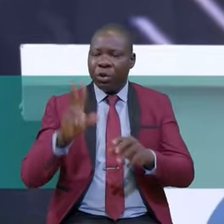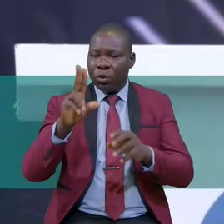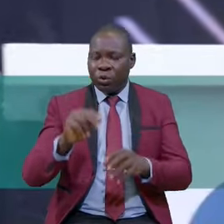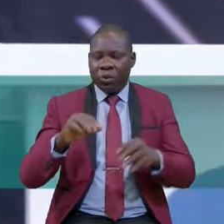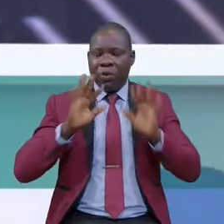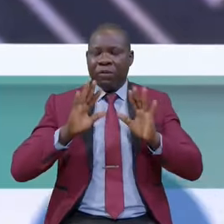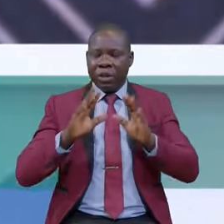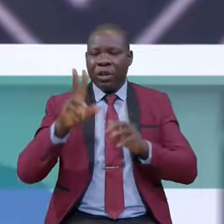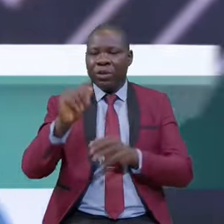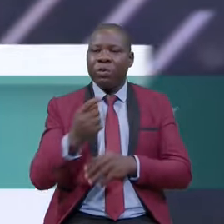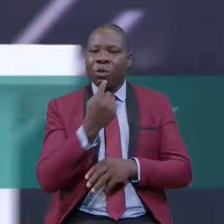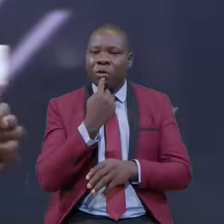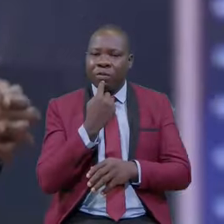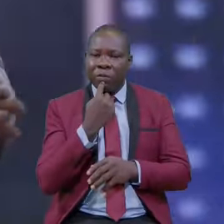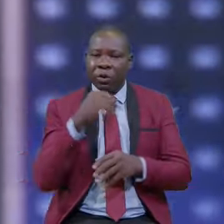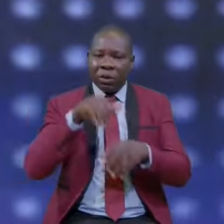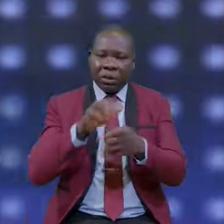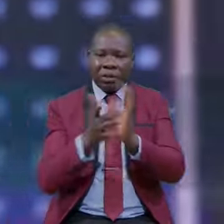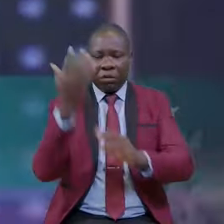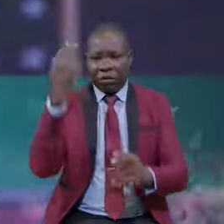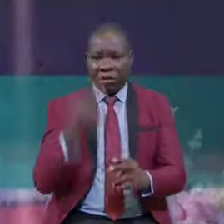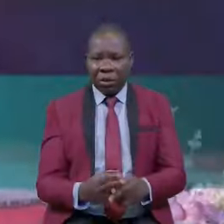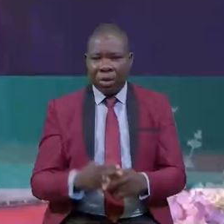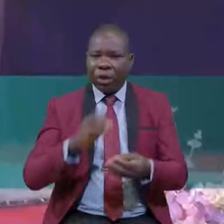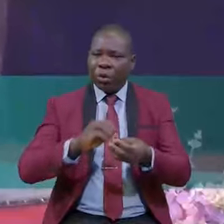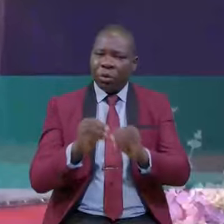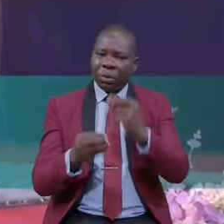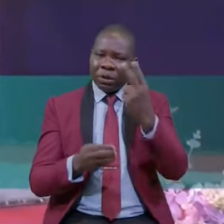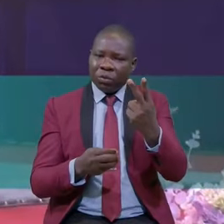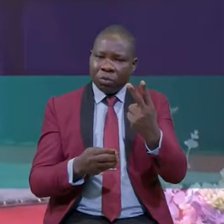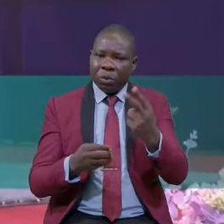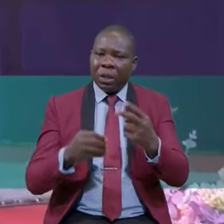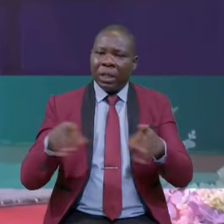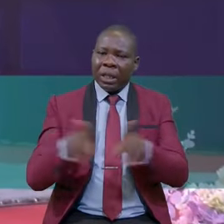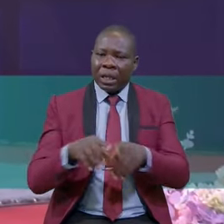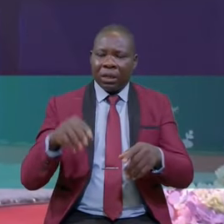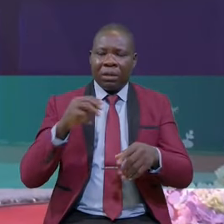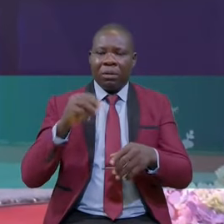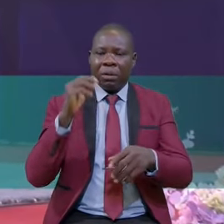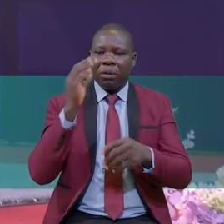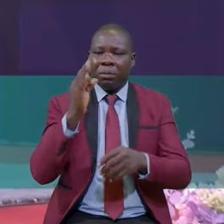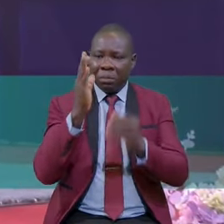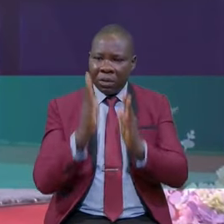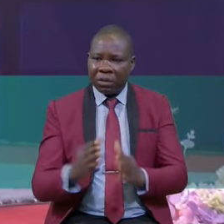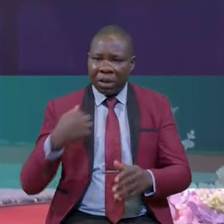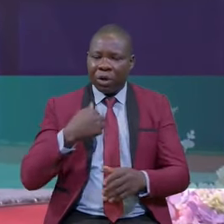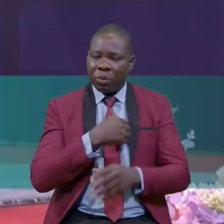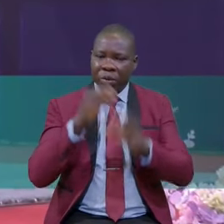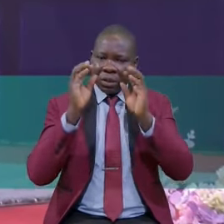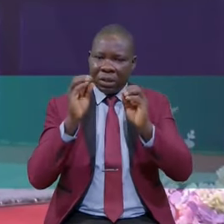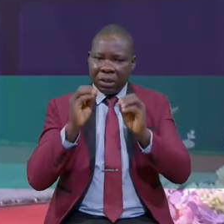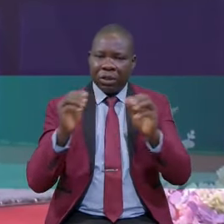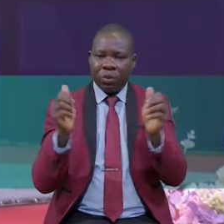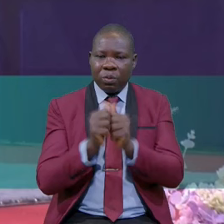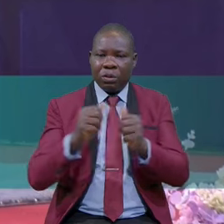and freshness. Prêcher avec concentration et fraîcheur. When I was younger, quand j'étais plus jeune, you know, had some